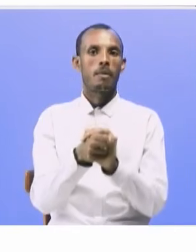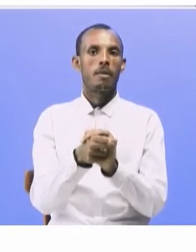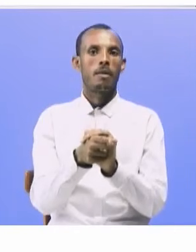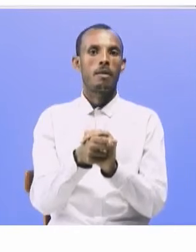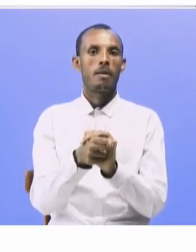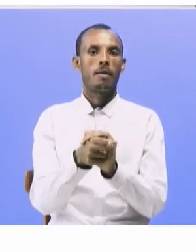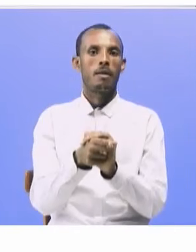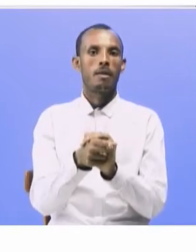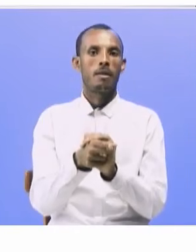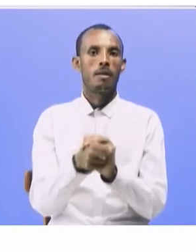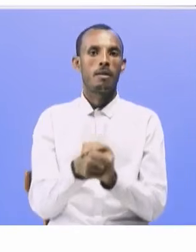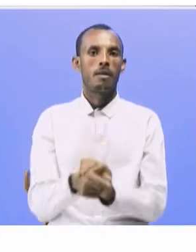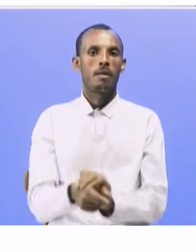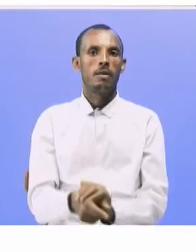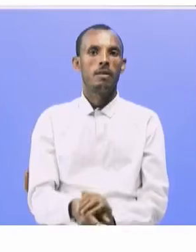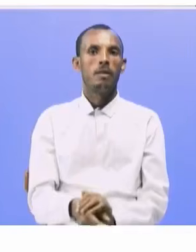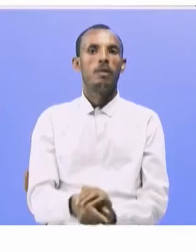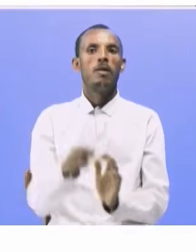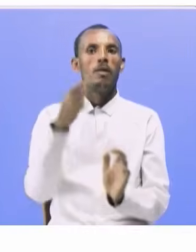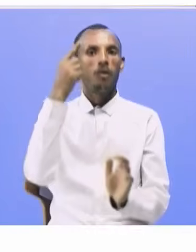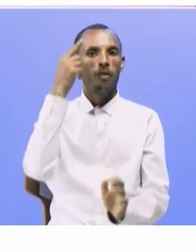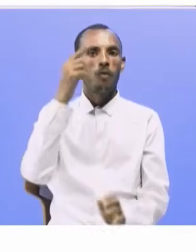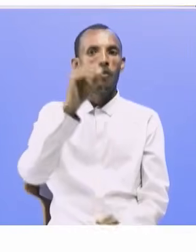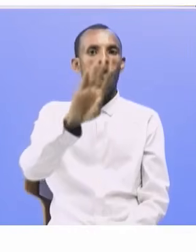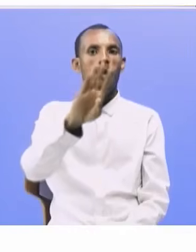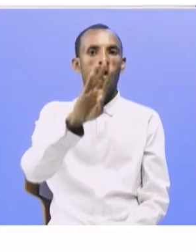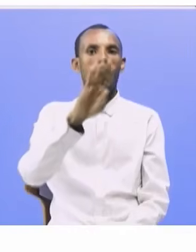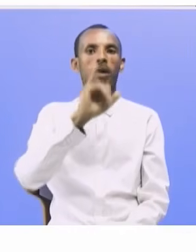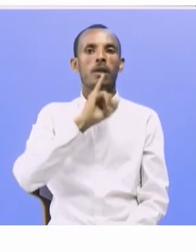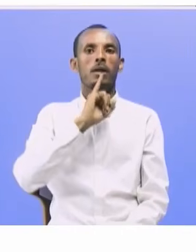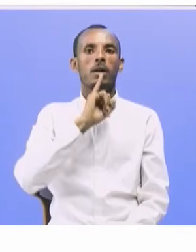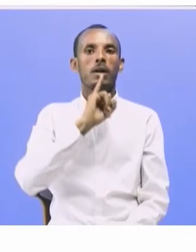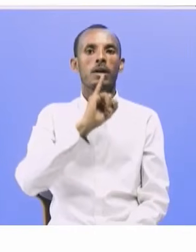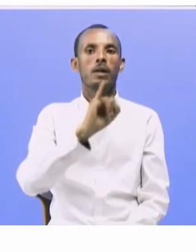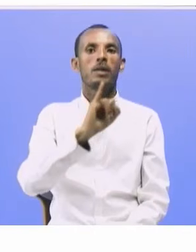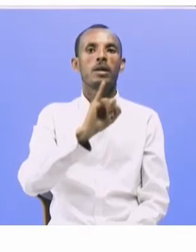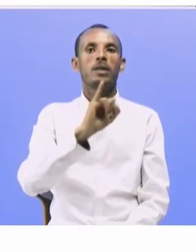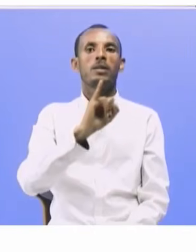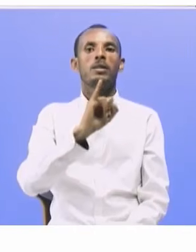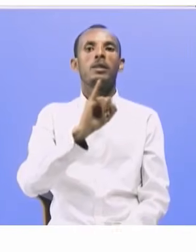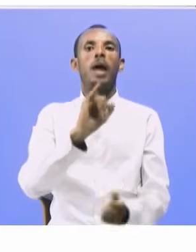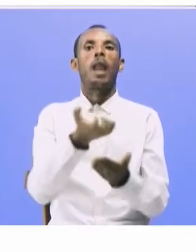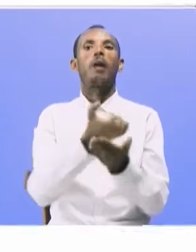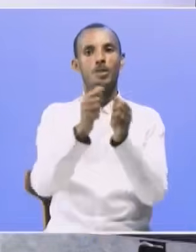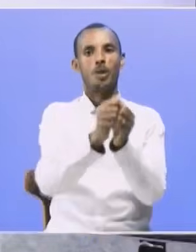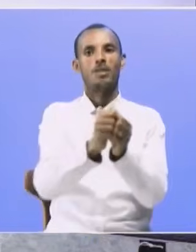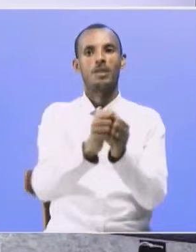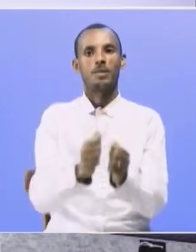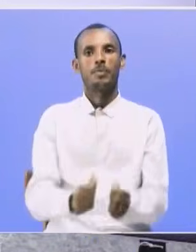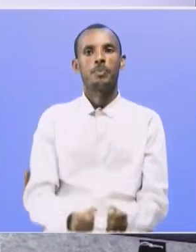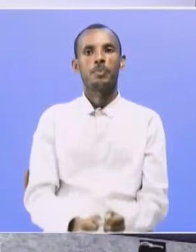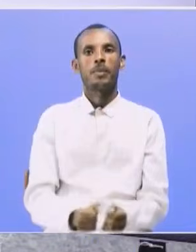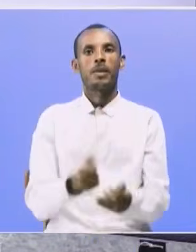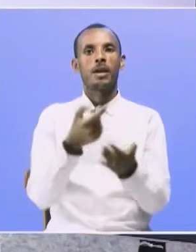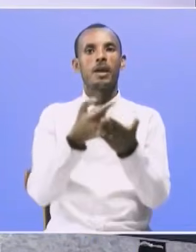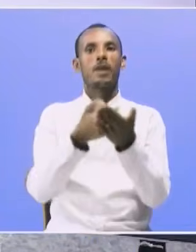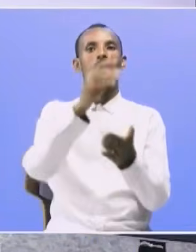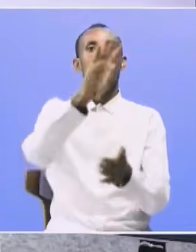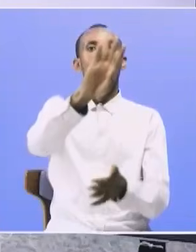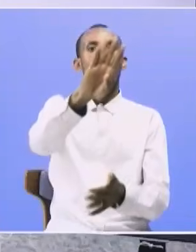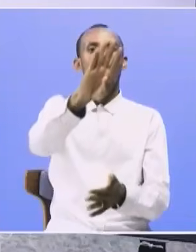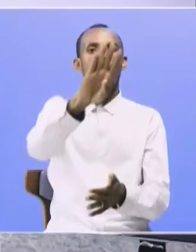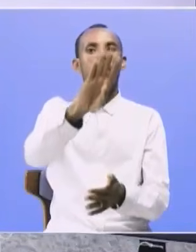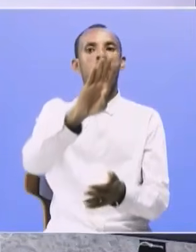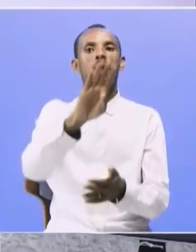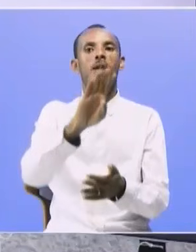4 is element of set A. Here this says